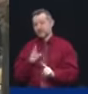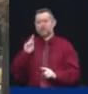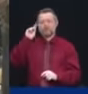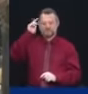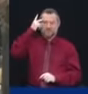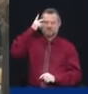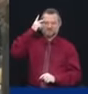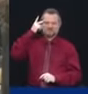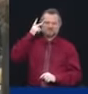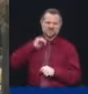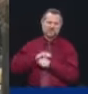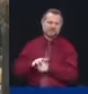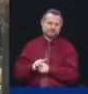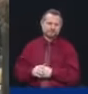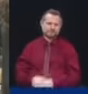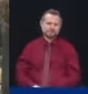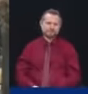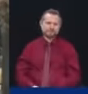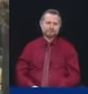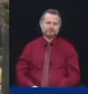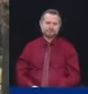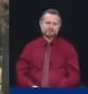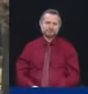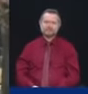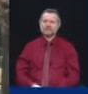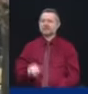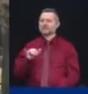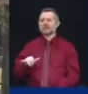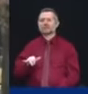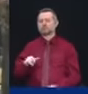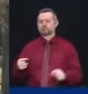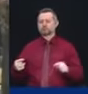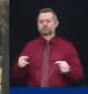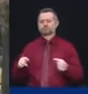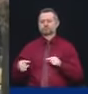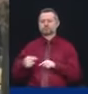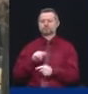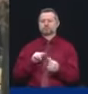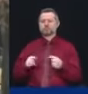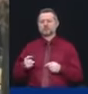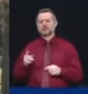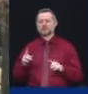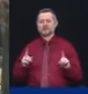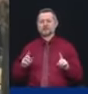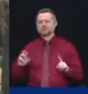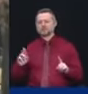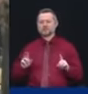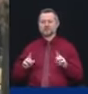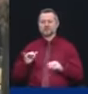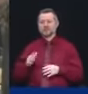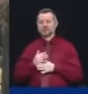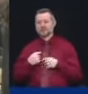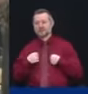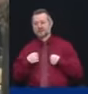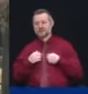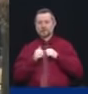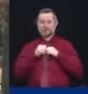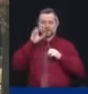COVID. And it was always a political debate. Frankly, it started between myself and President